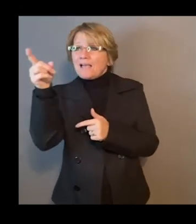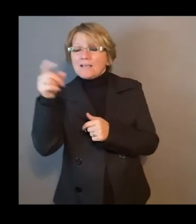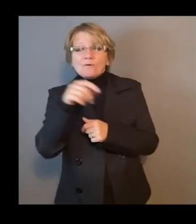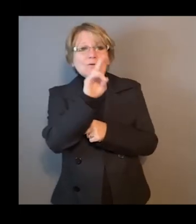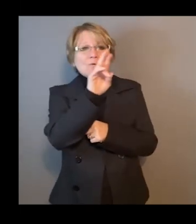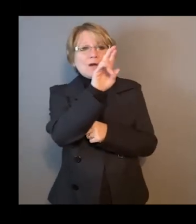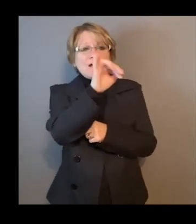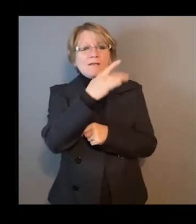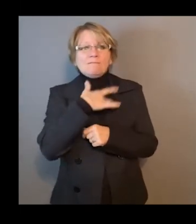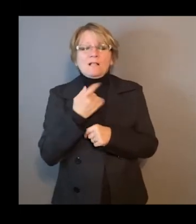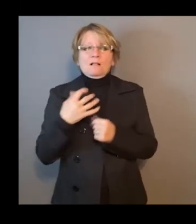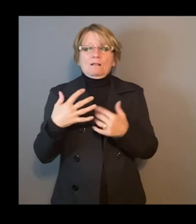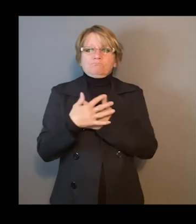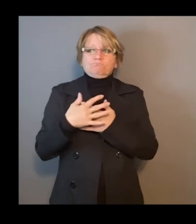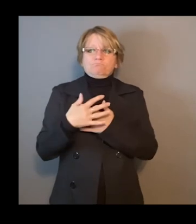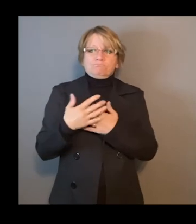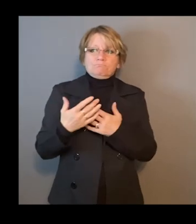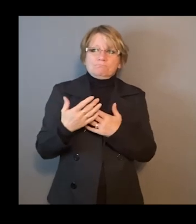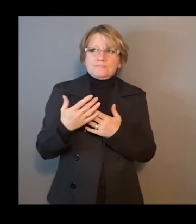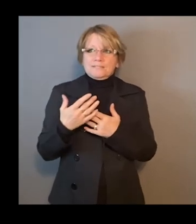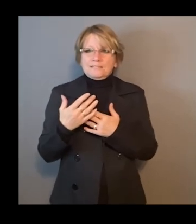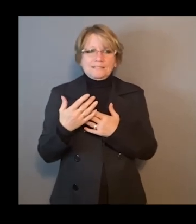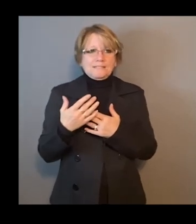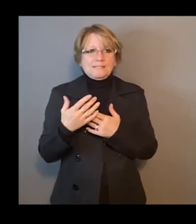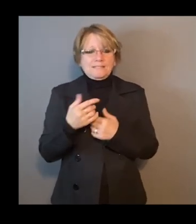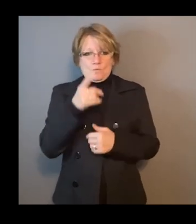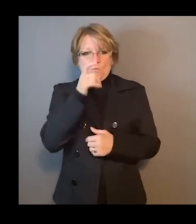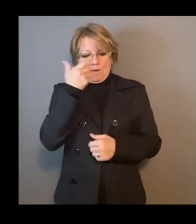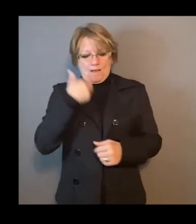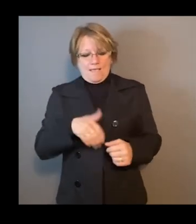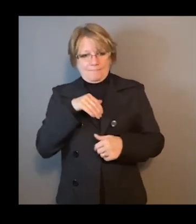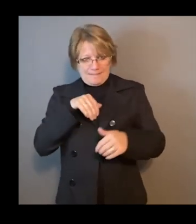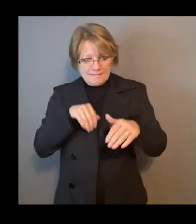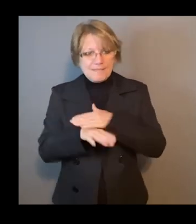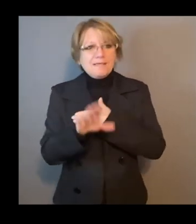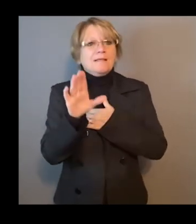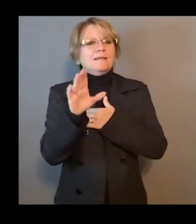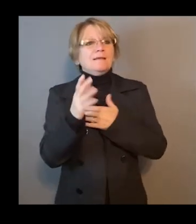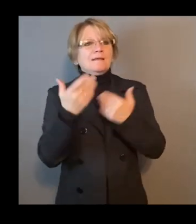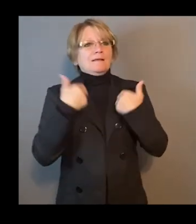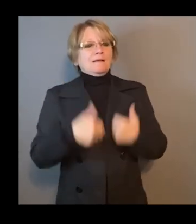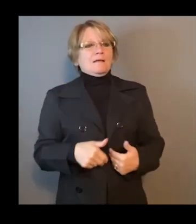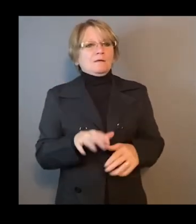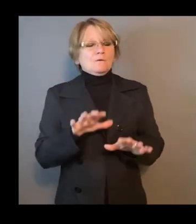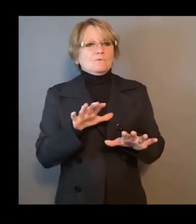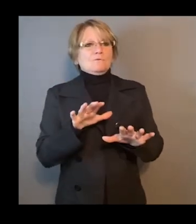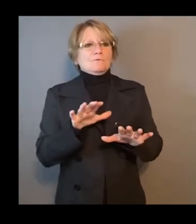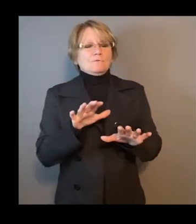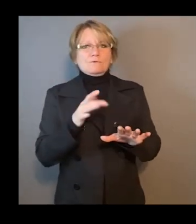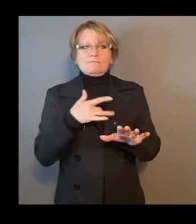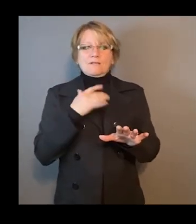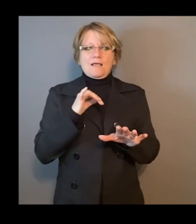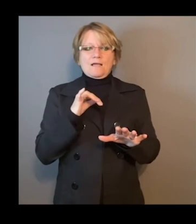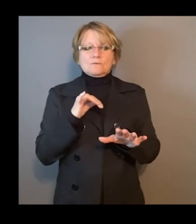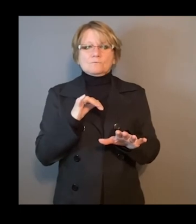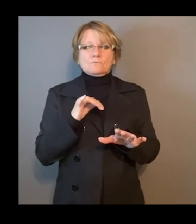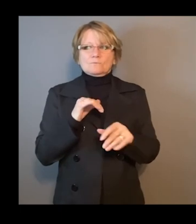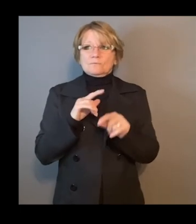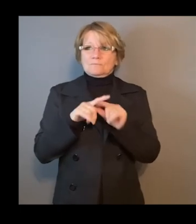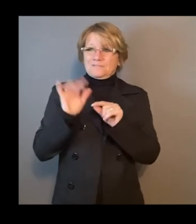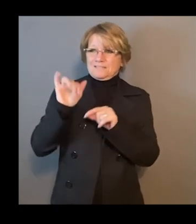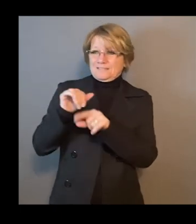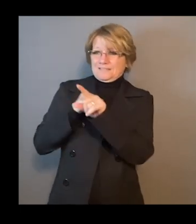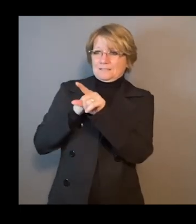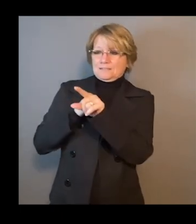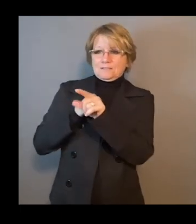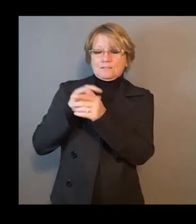like it could be intimidating because you're who you are and you've been who you are your whole life. And now for, like Zach said, he's been there for